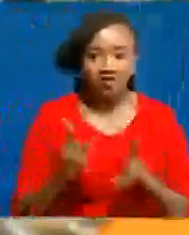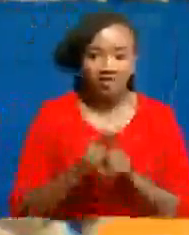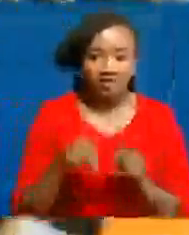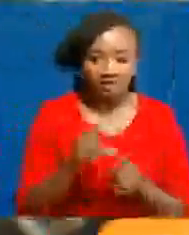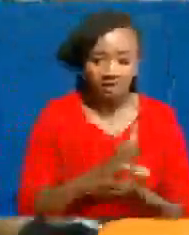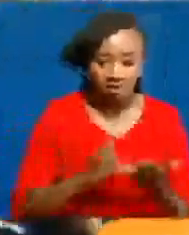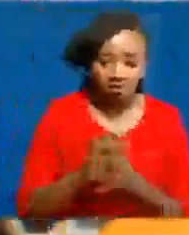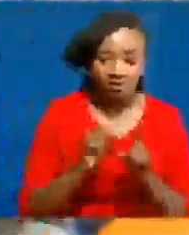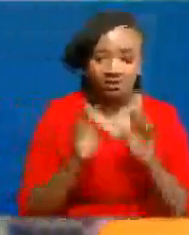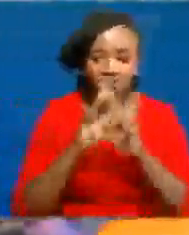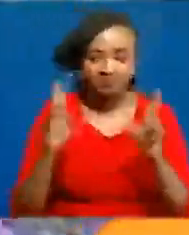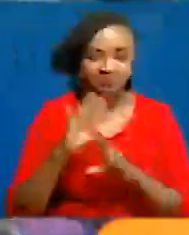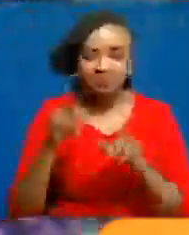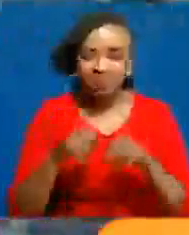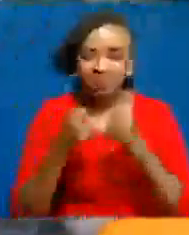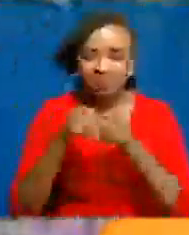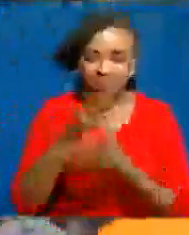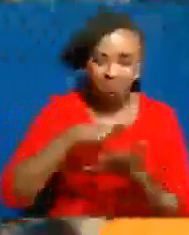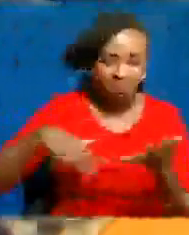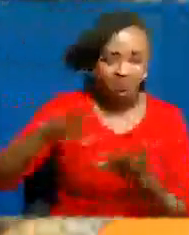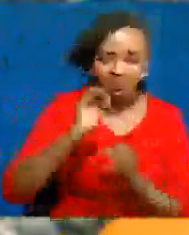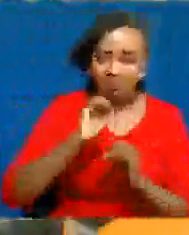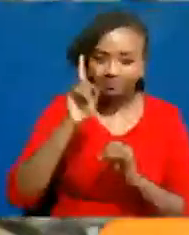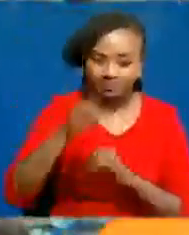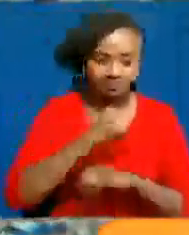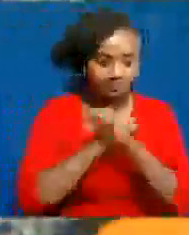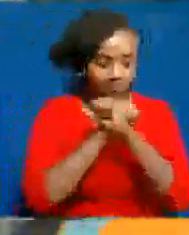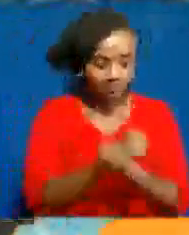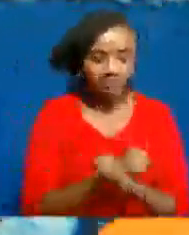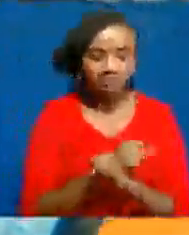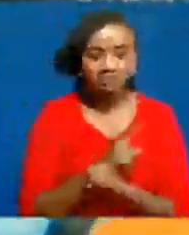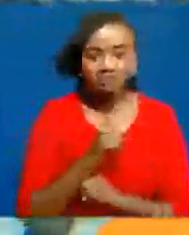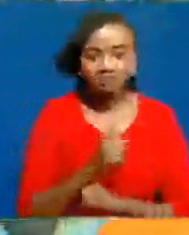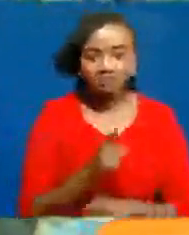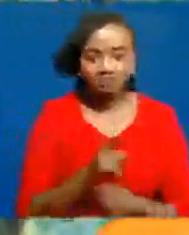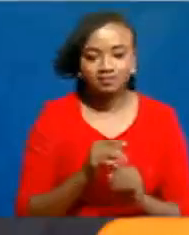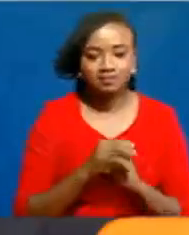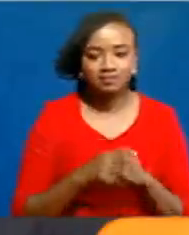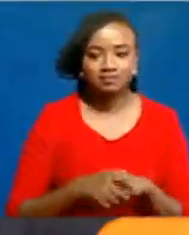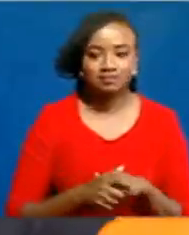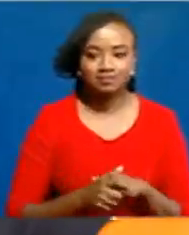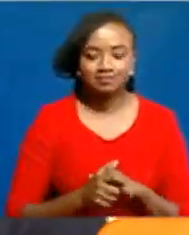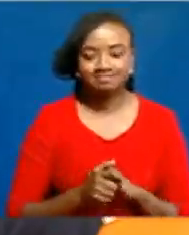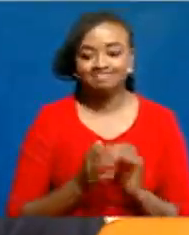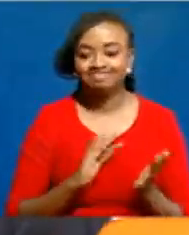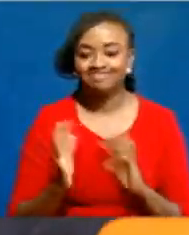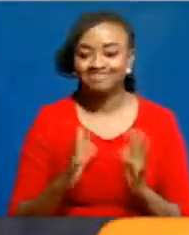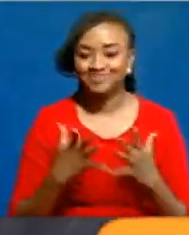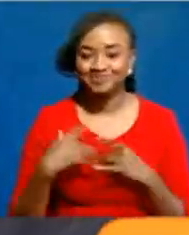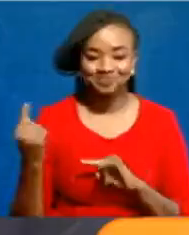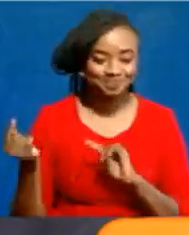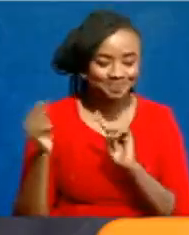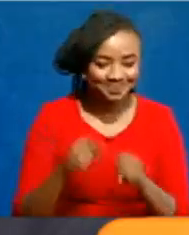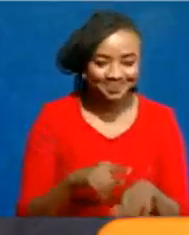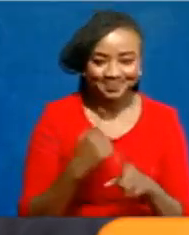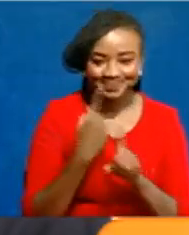international, not to pollute the environment, but always protect marine life along the coastal strip. Kwa hivyo sengine, wengine huwa wanakuja kwa